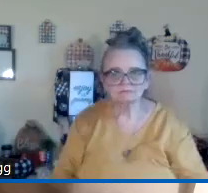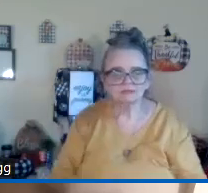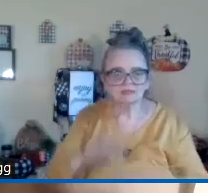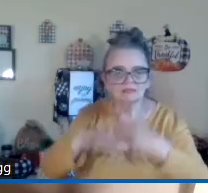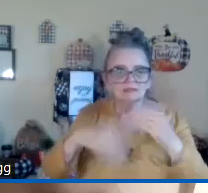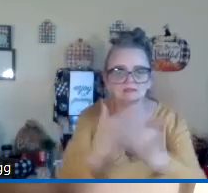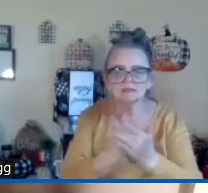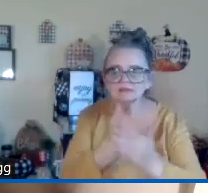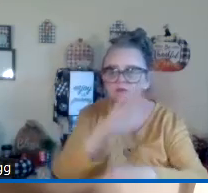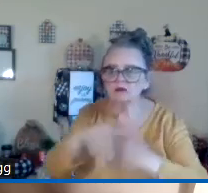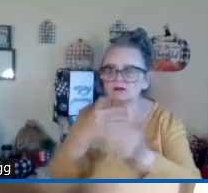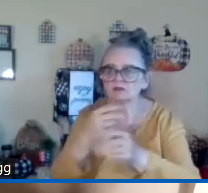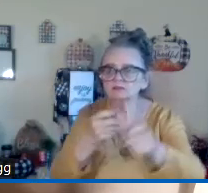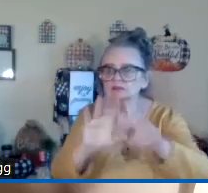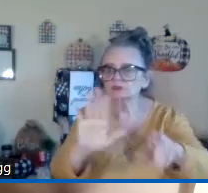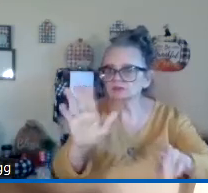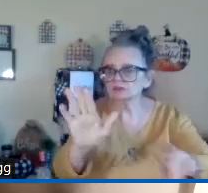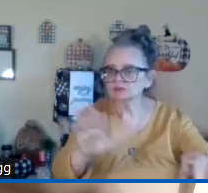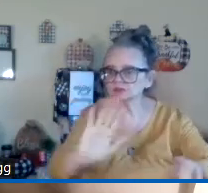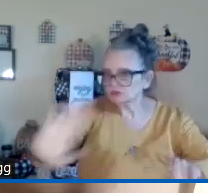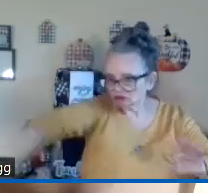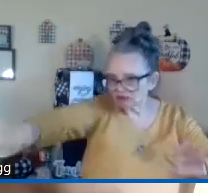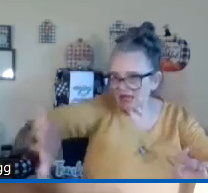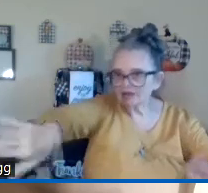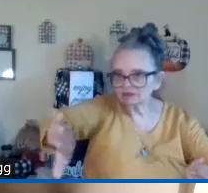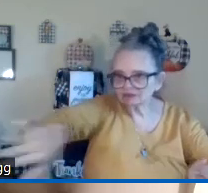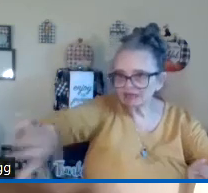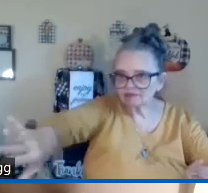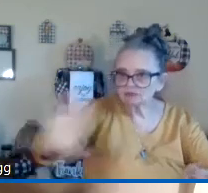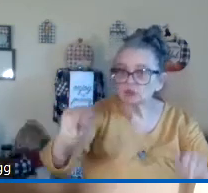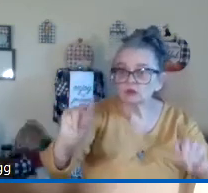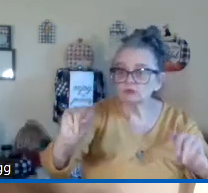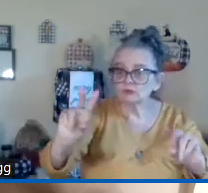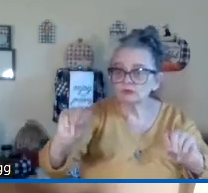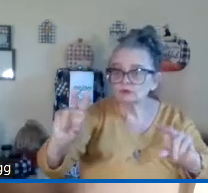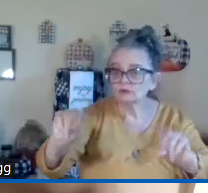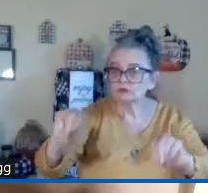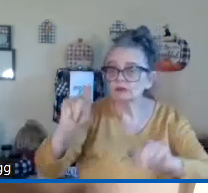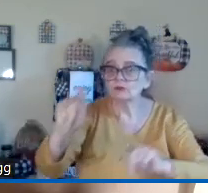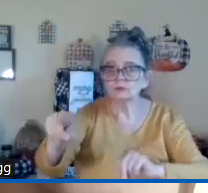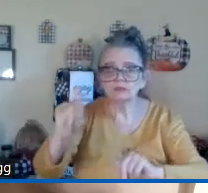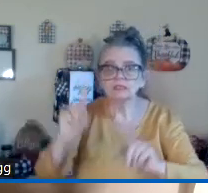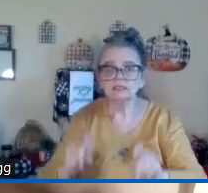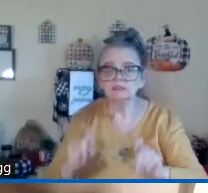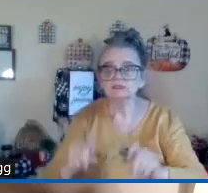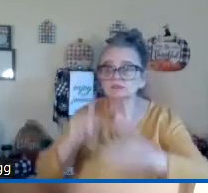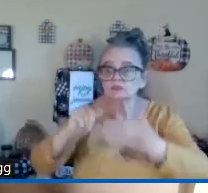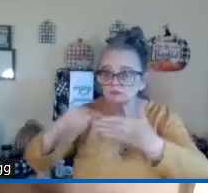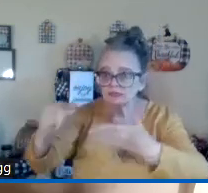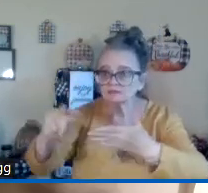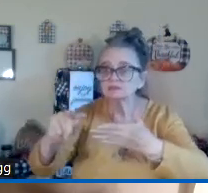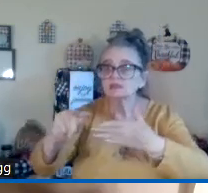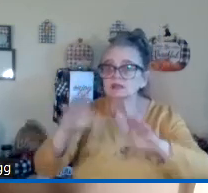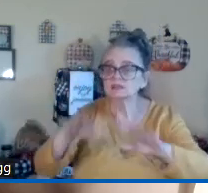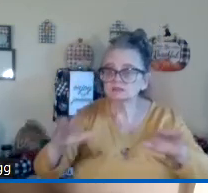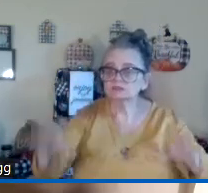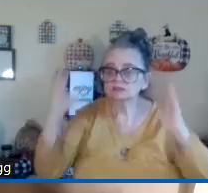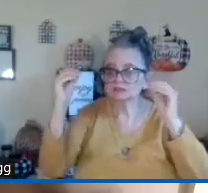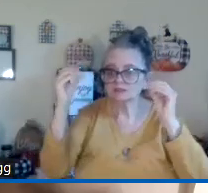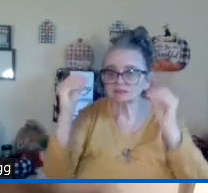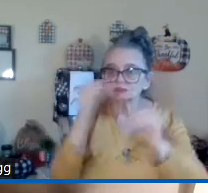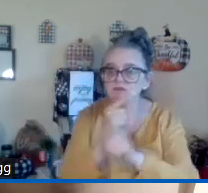But we have a future hope, and our hope will not be stopped. Again,